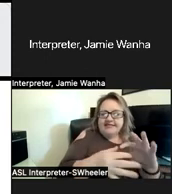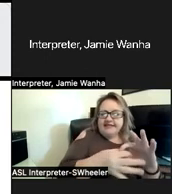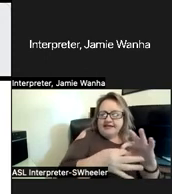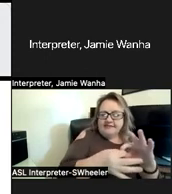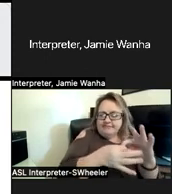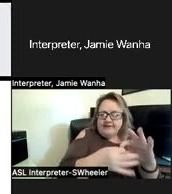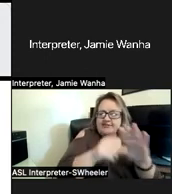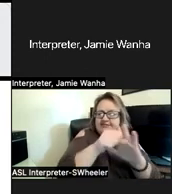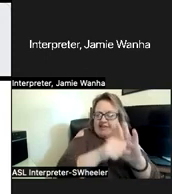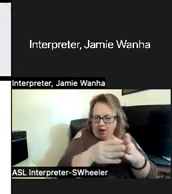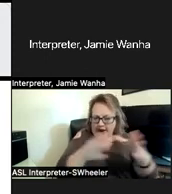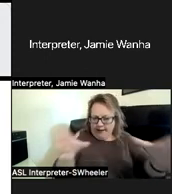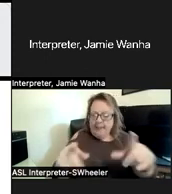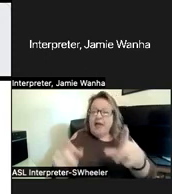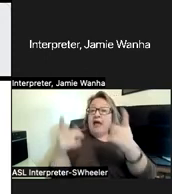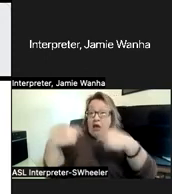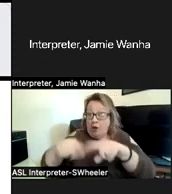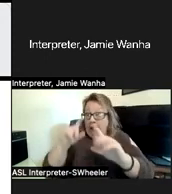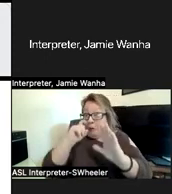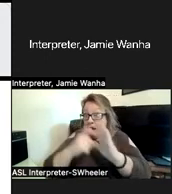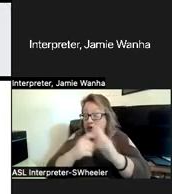statewide basis. And while I recognize